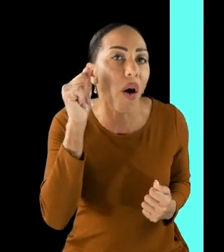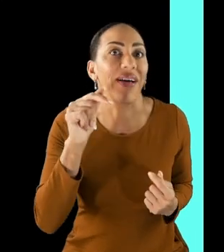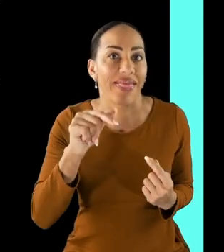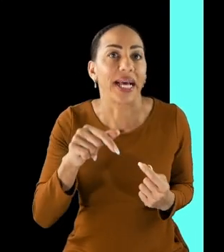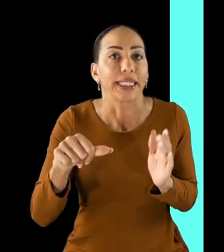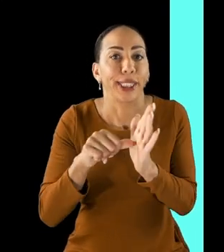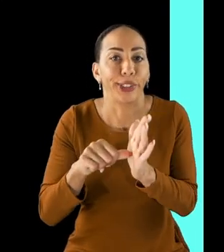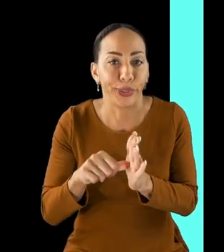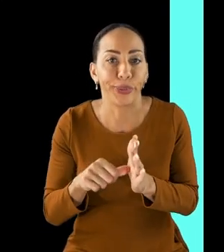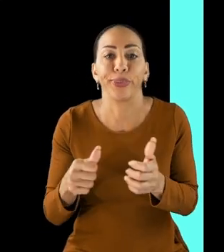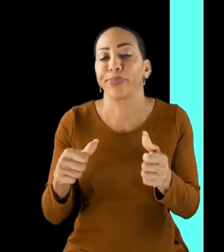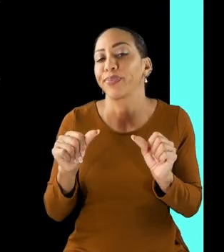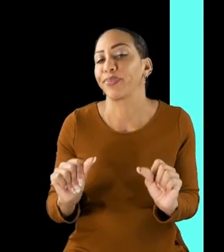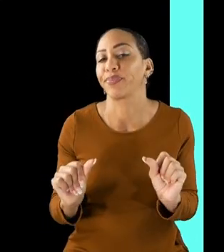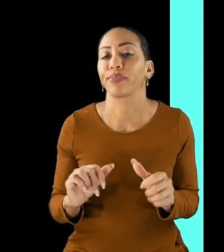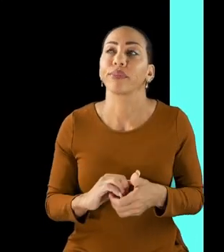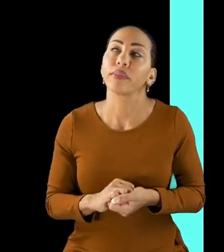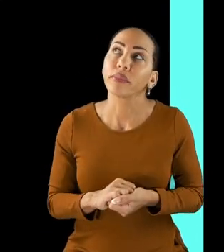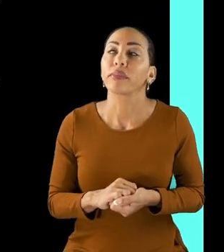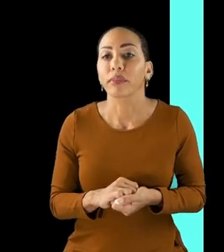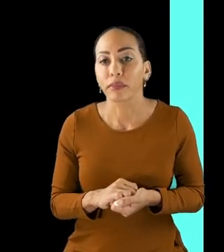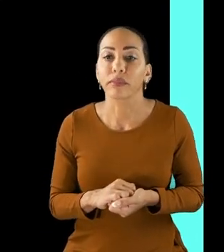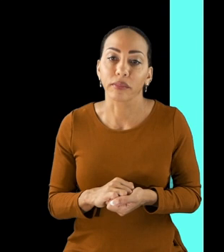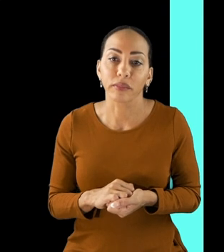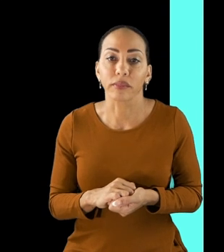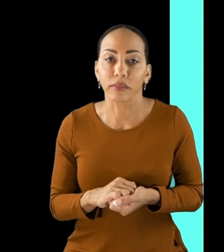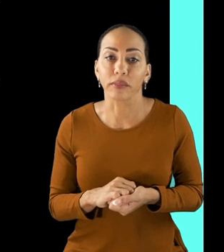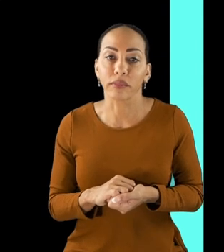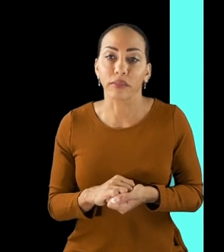The fact that we've found on